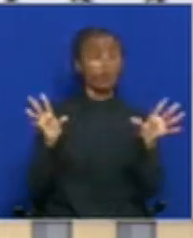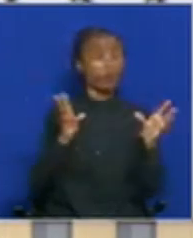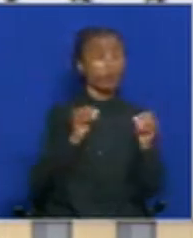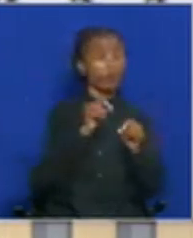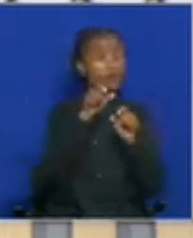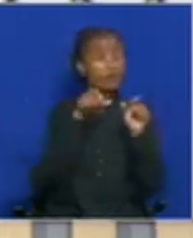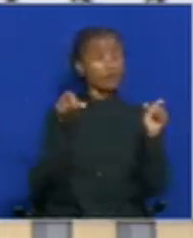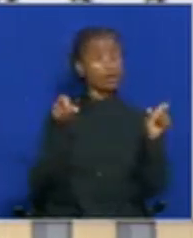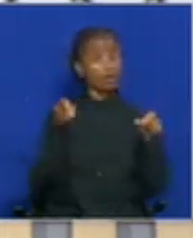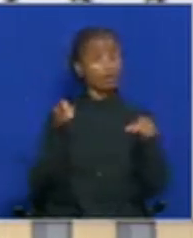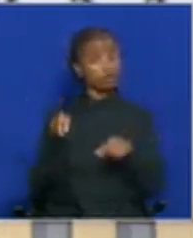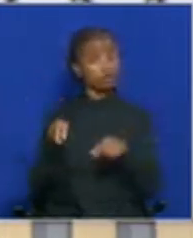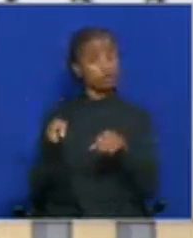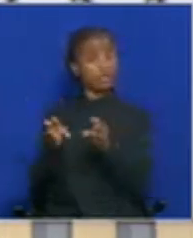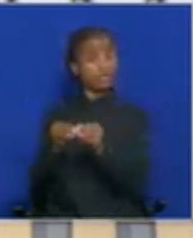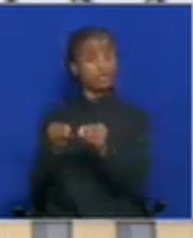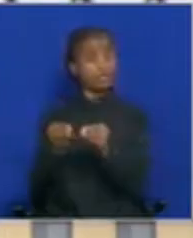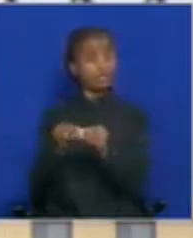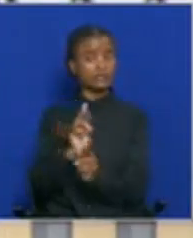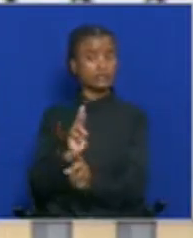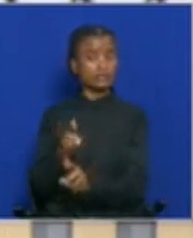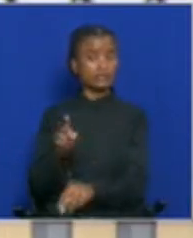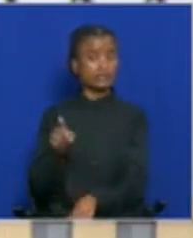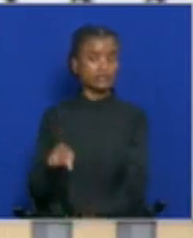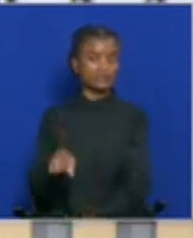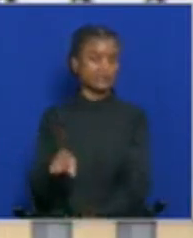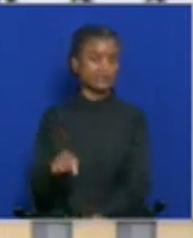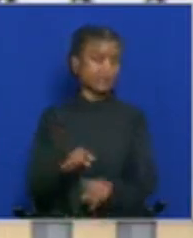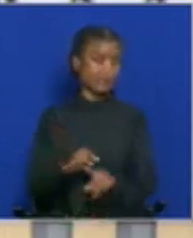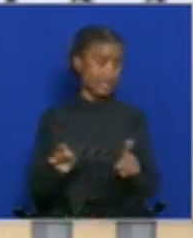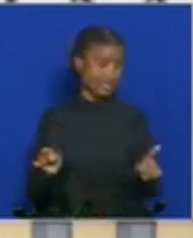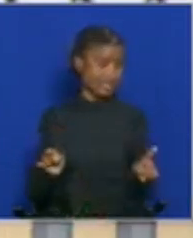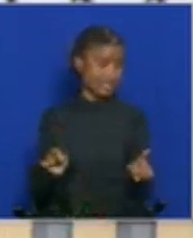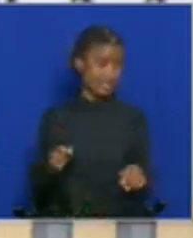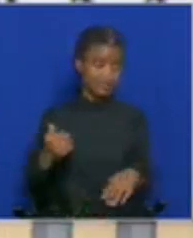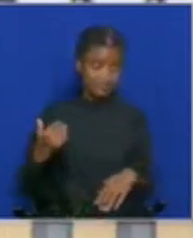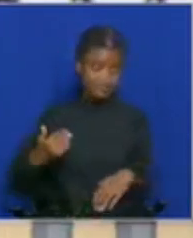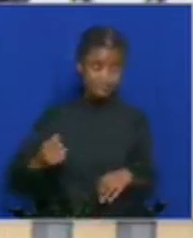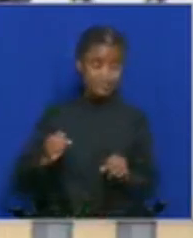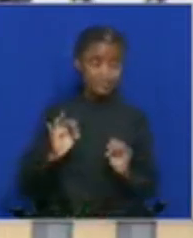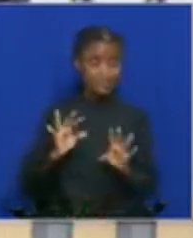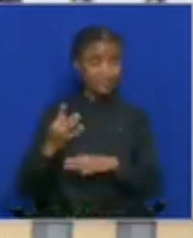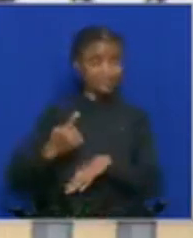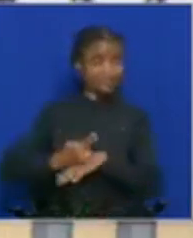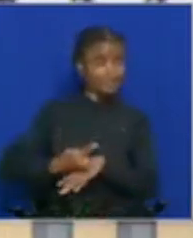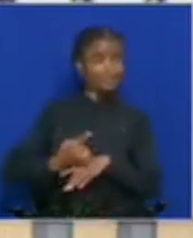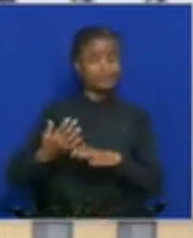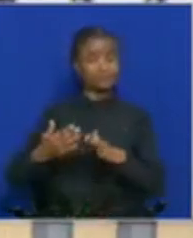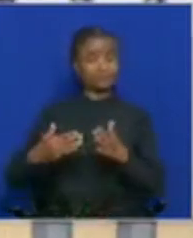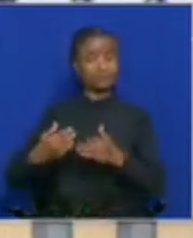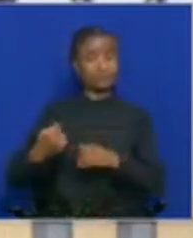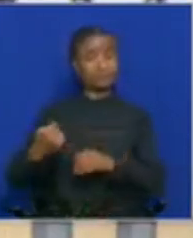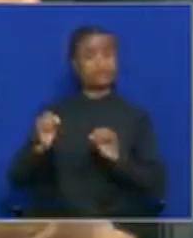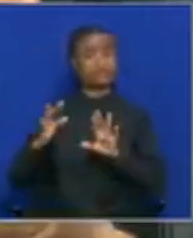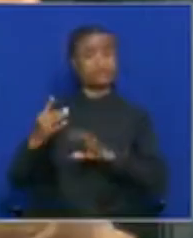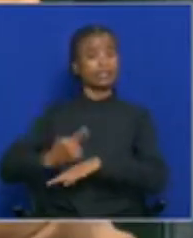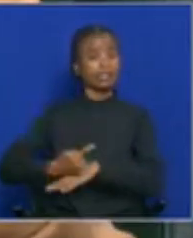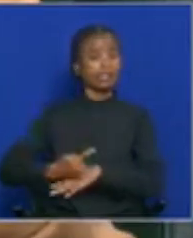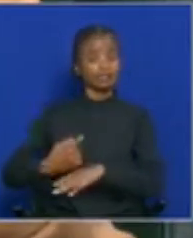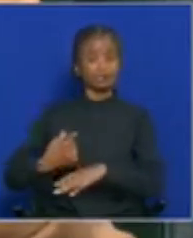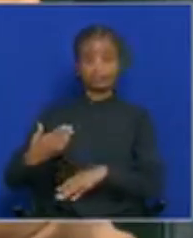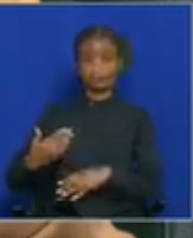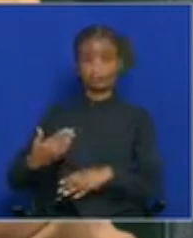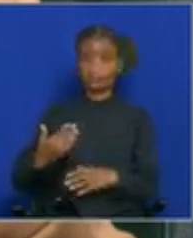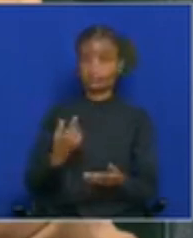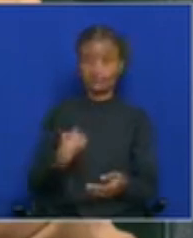this one of frequent, like 10 days or something, that one I don't know of.